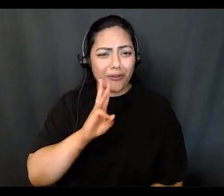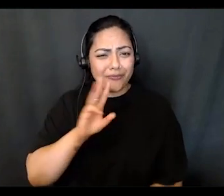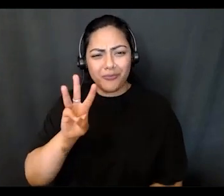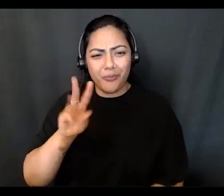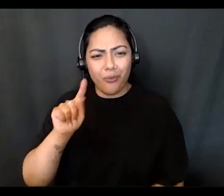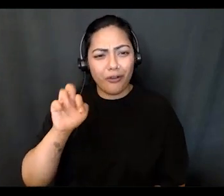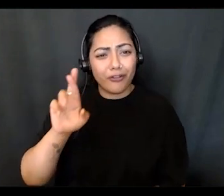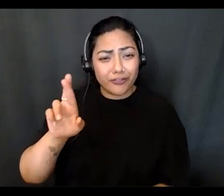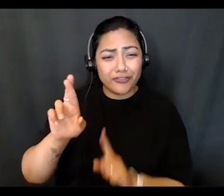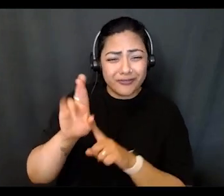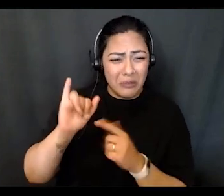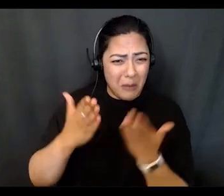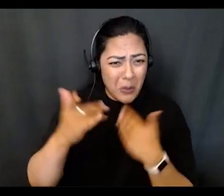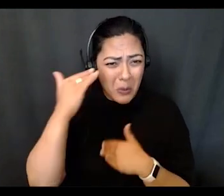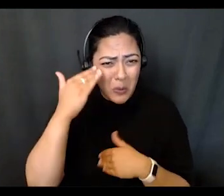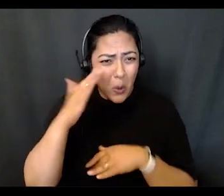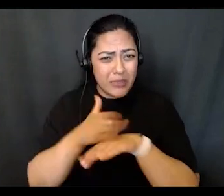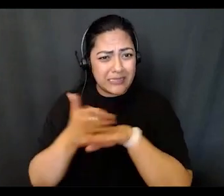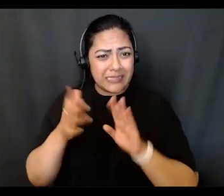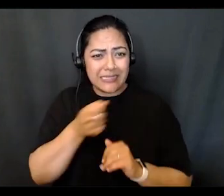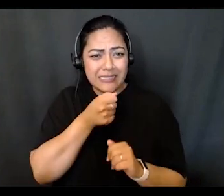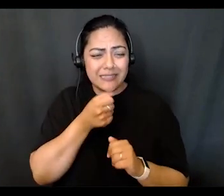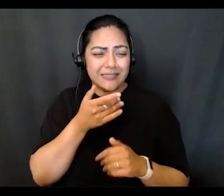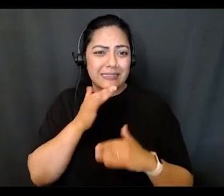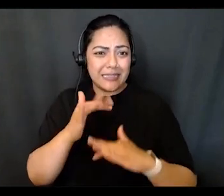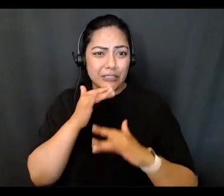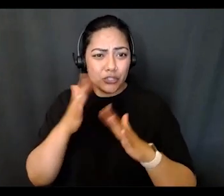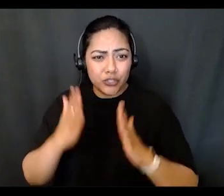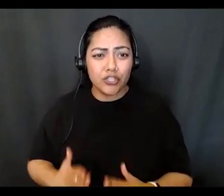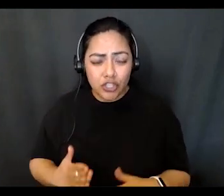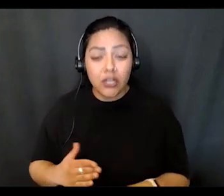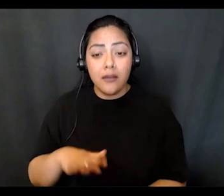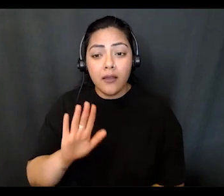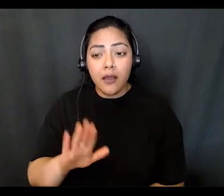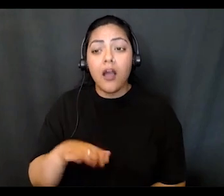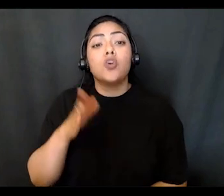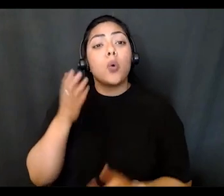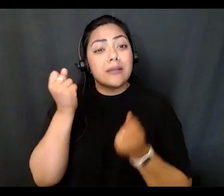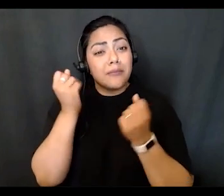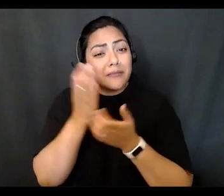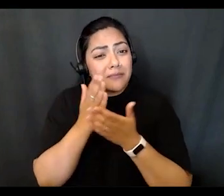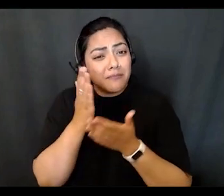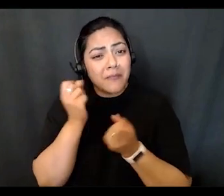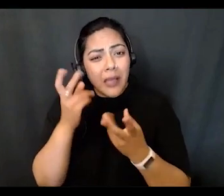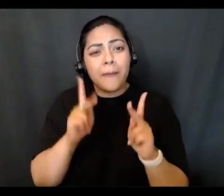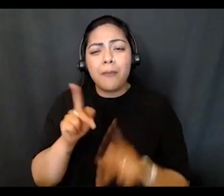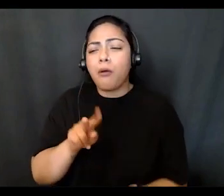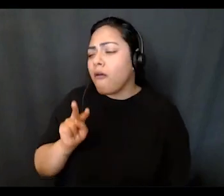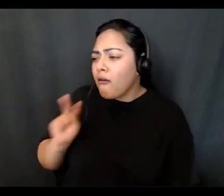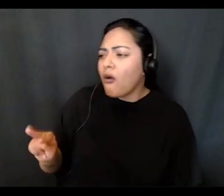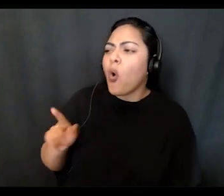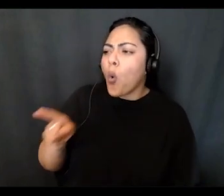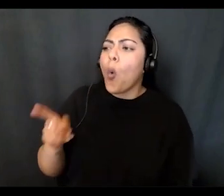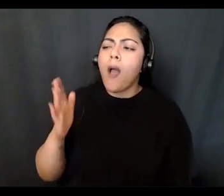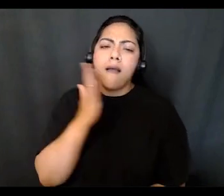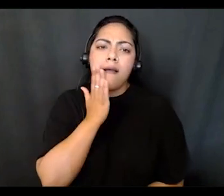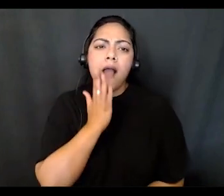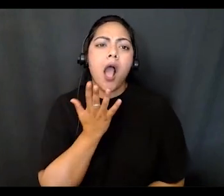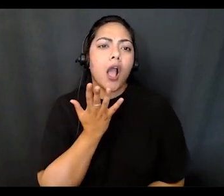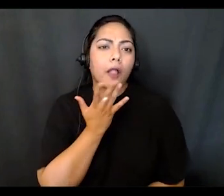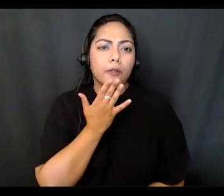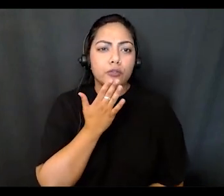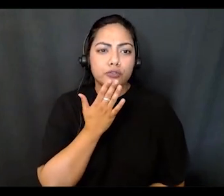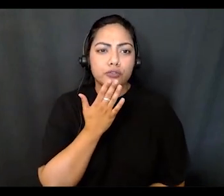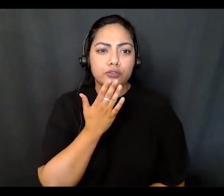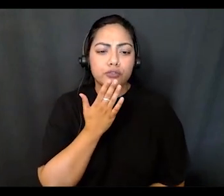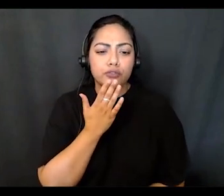actually is, like what is her race, what's her ethnicity. Tila will tell you that she's colored. She's colored because she is South African, and in South Africa,